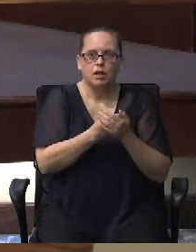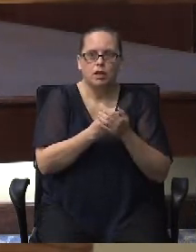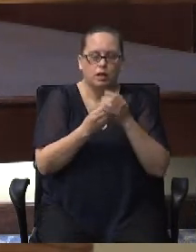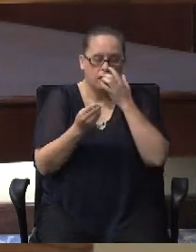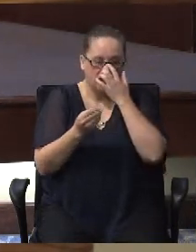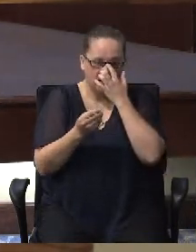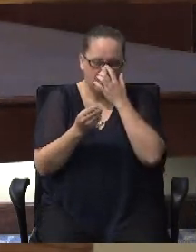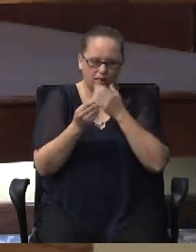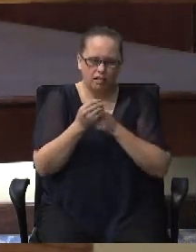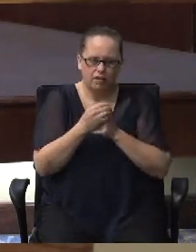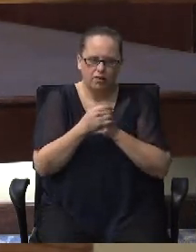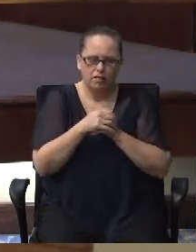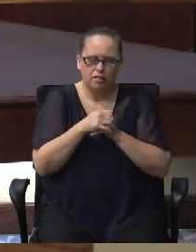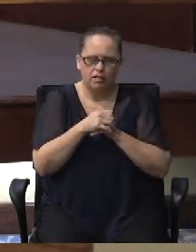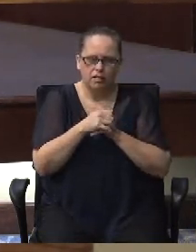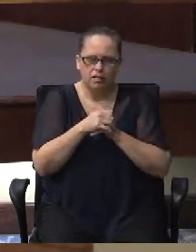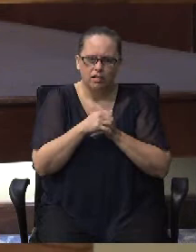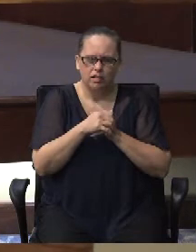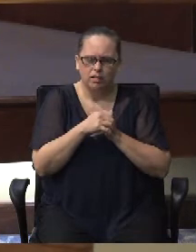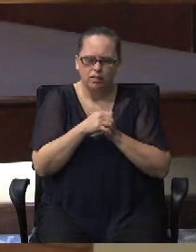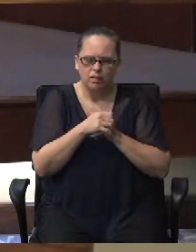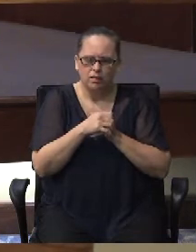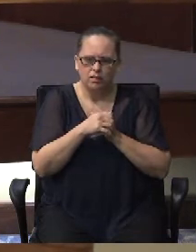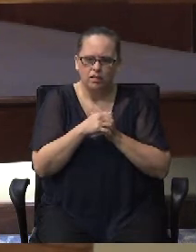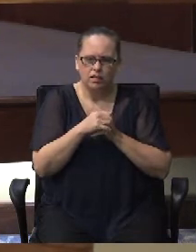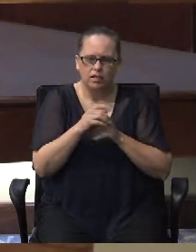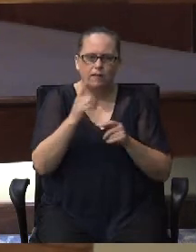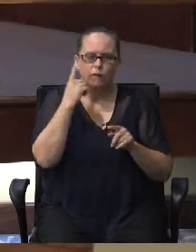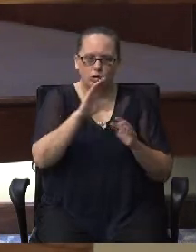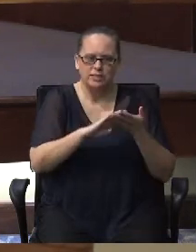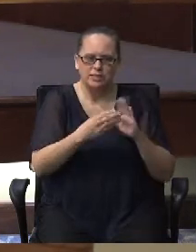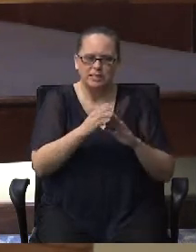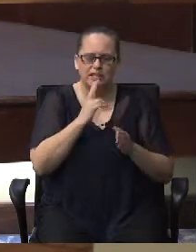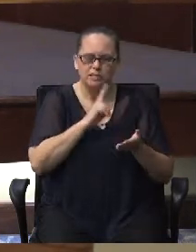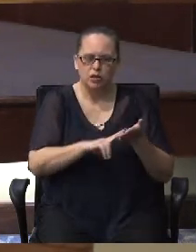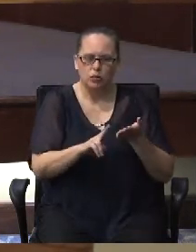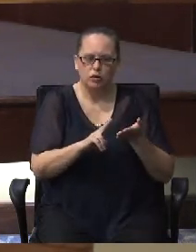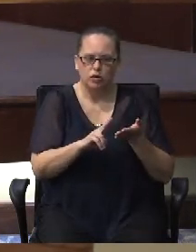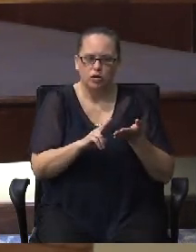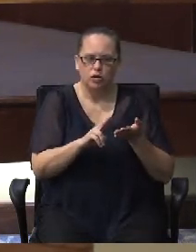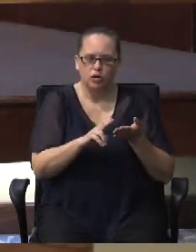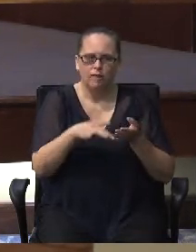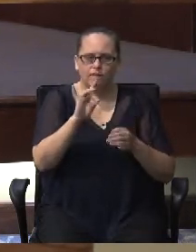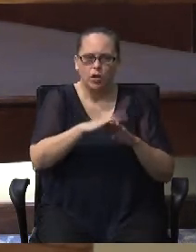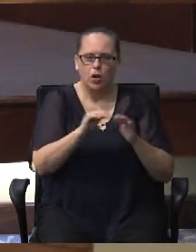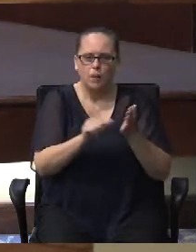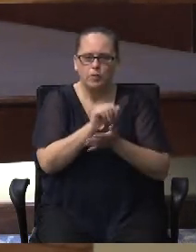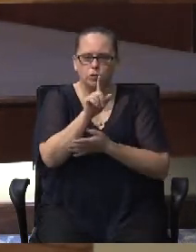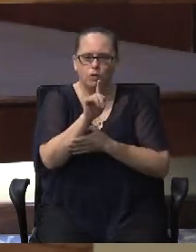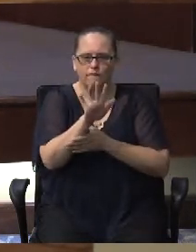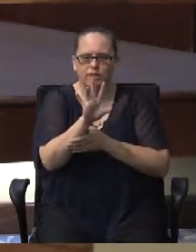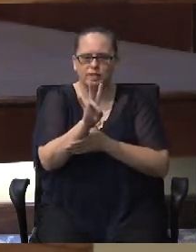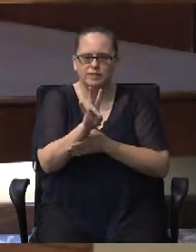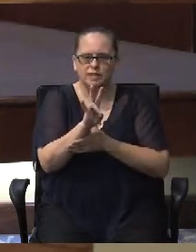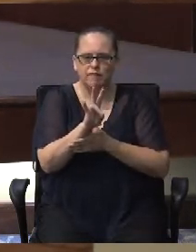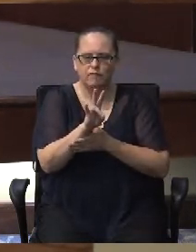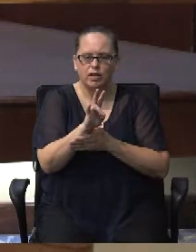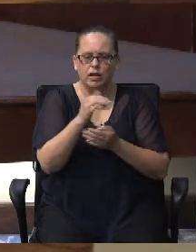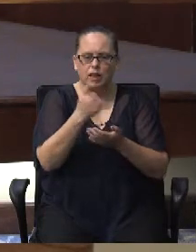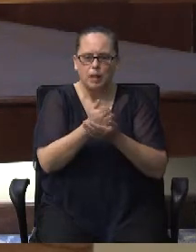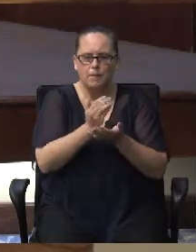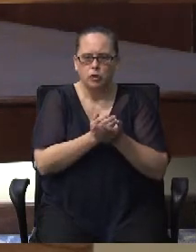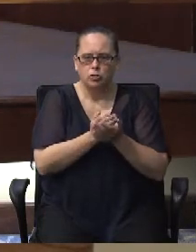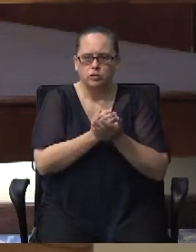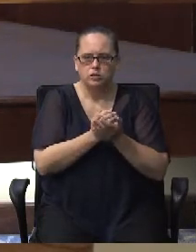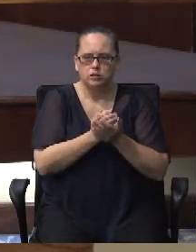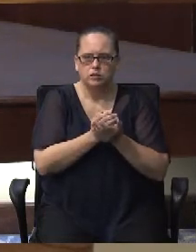Boderu each have filed a disqualification form with the City Secretary. This item is found on page 157 of the proposed budget that says Baylor